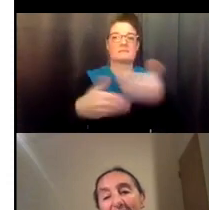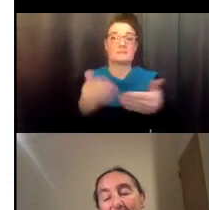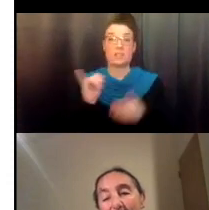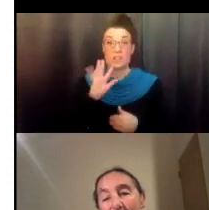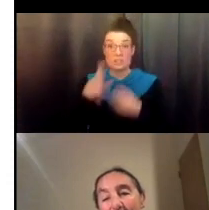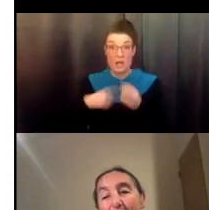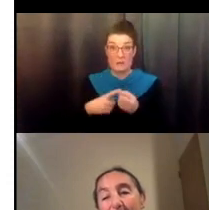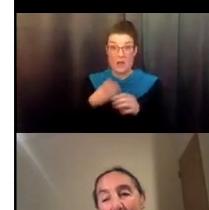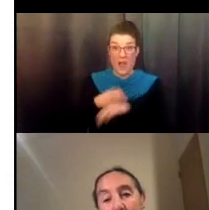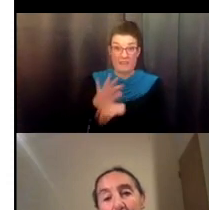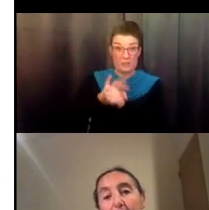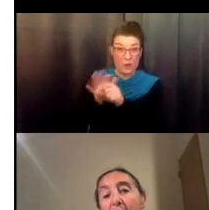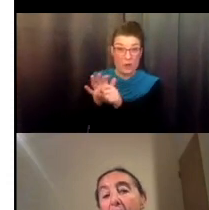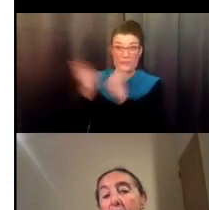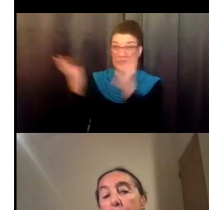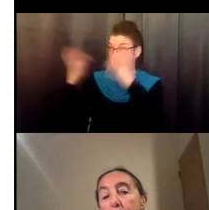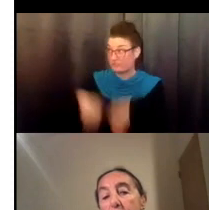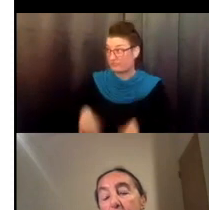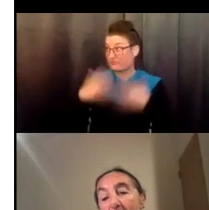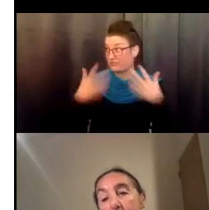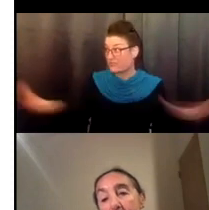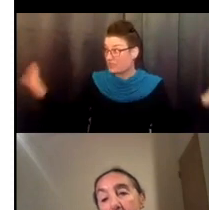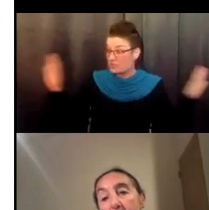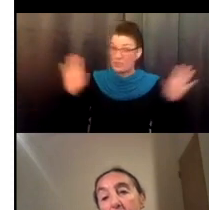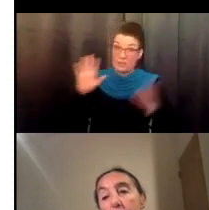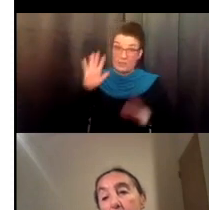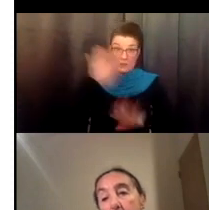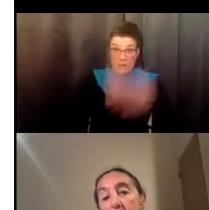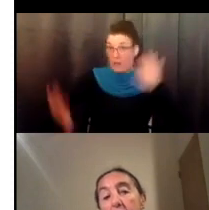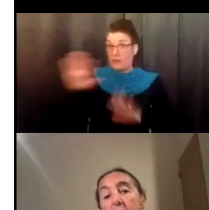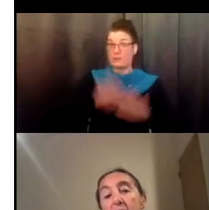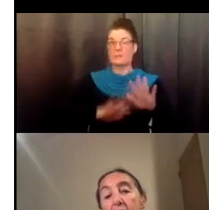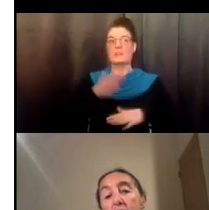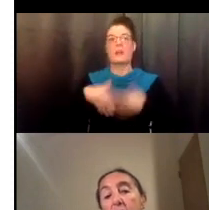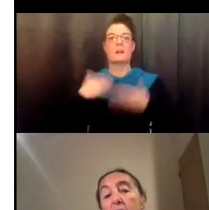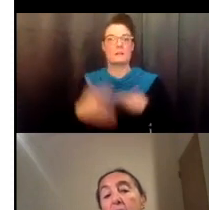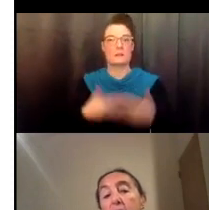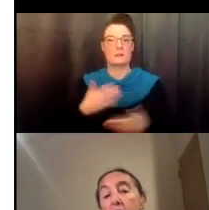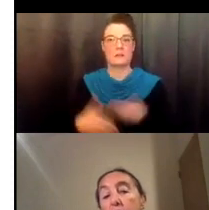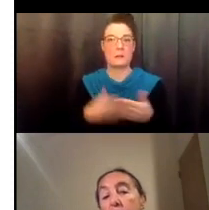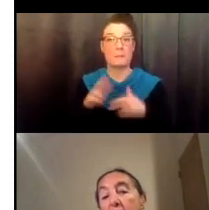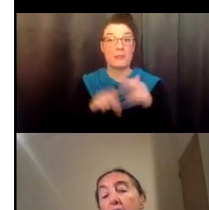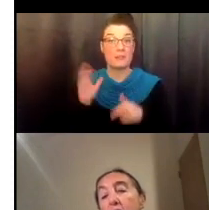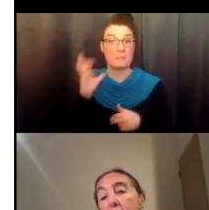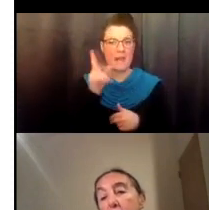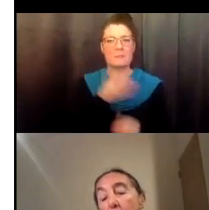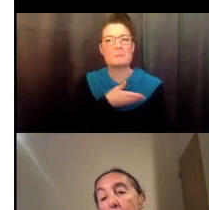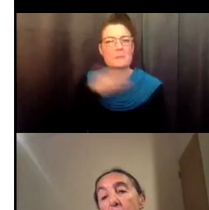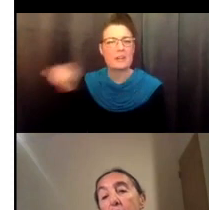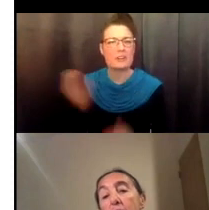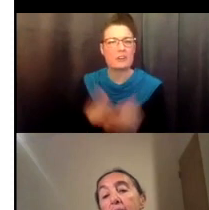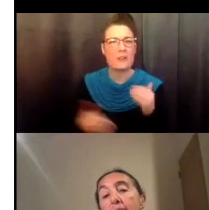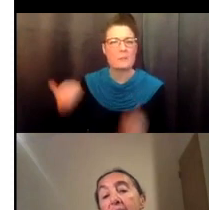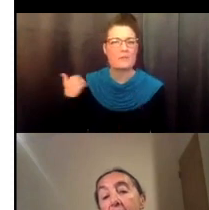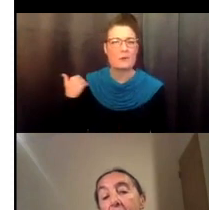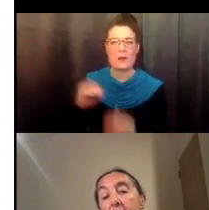rebuilding after the COVID debacle, how can we build back better? How can we use climate action to change the